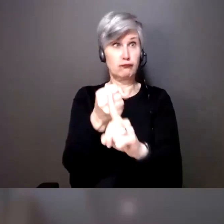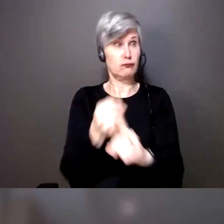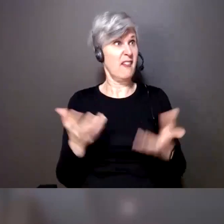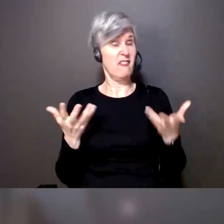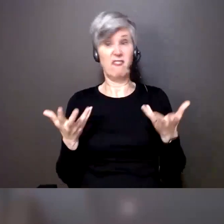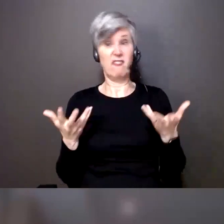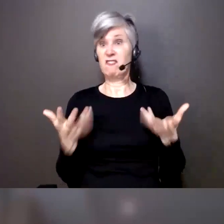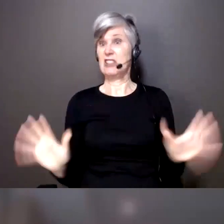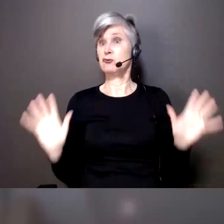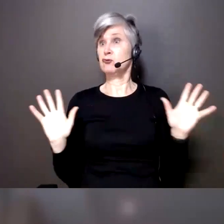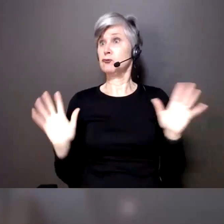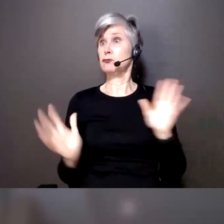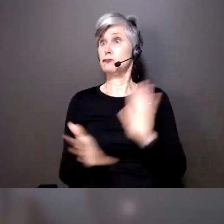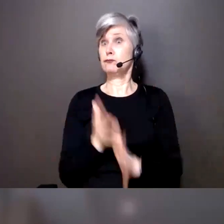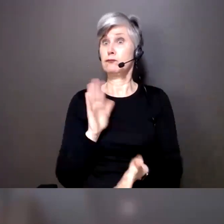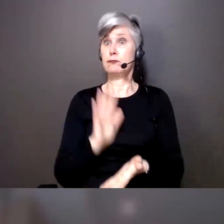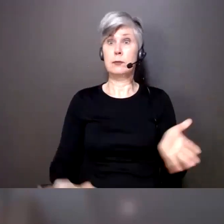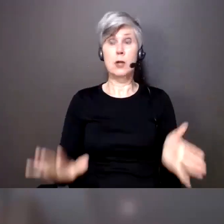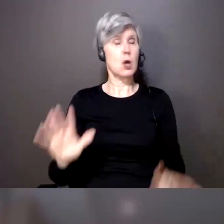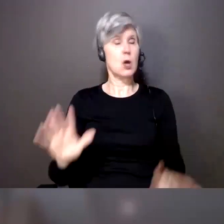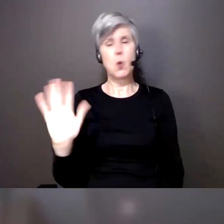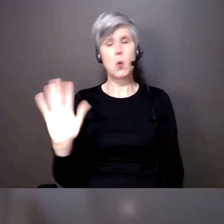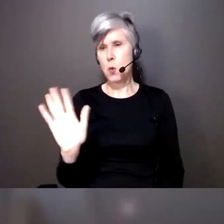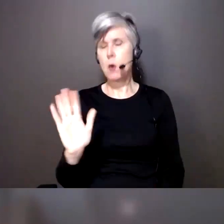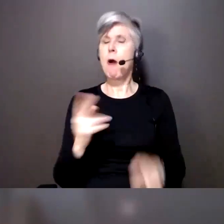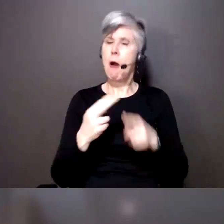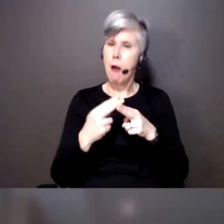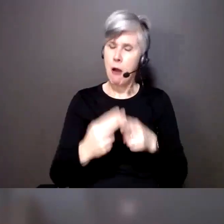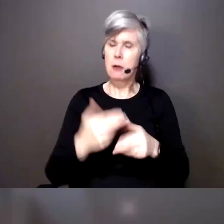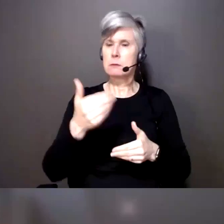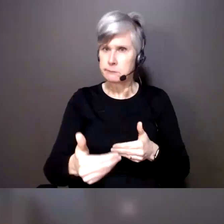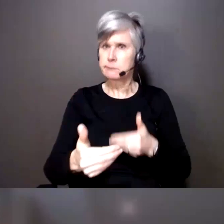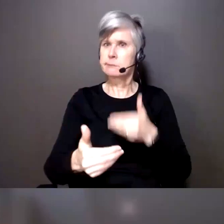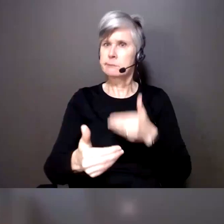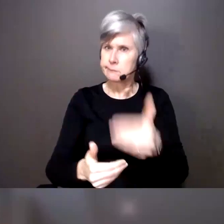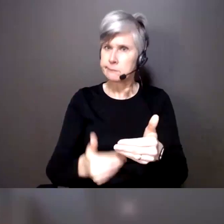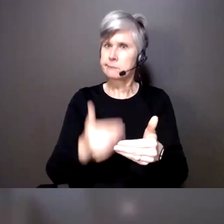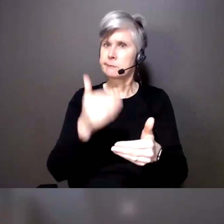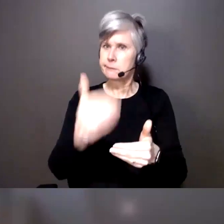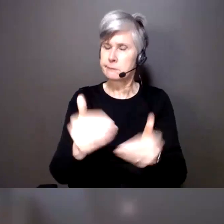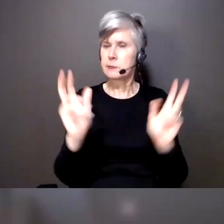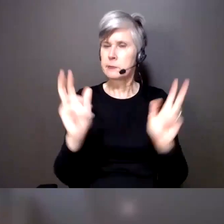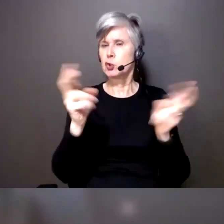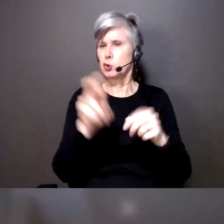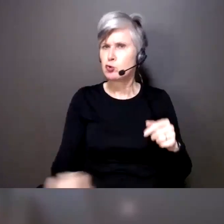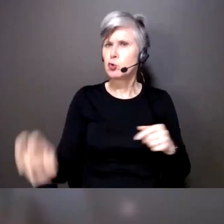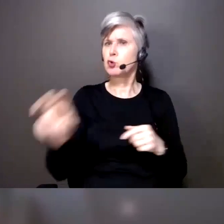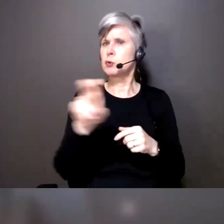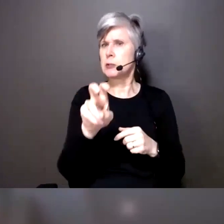this journey? Definitely. Yes, it is a journey, and it is a journey that